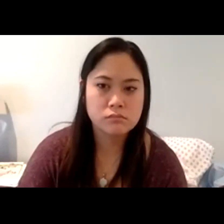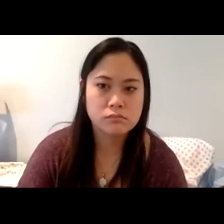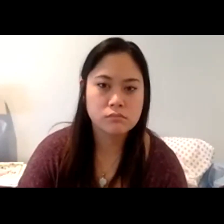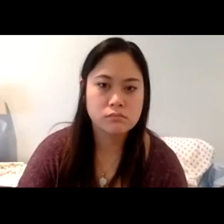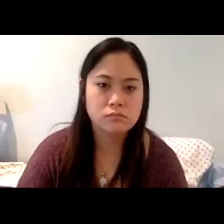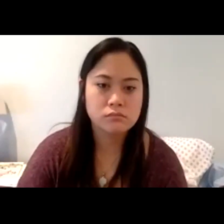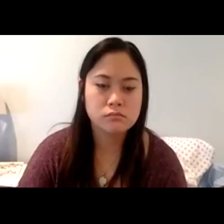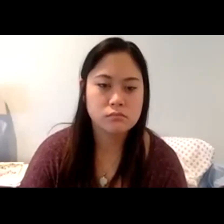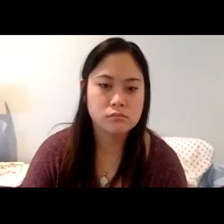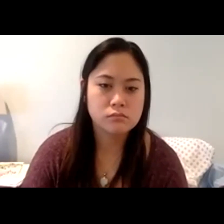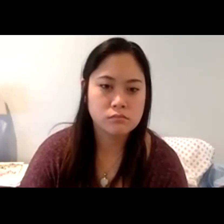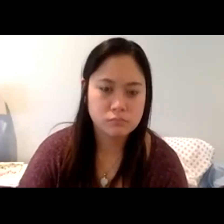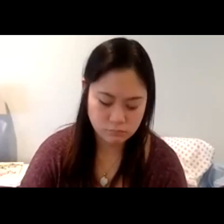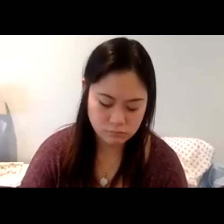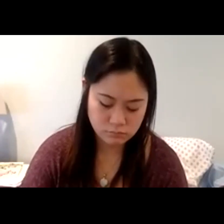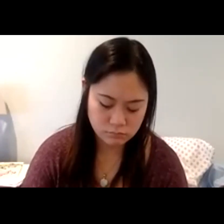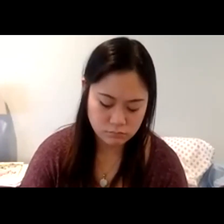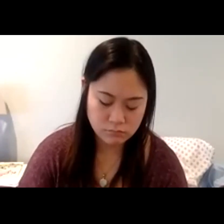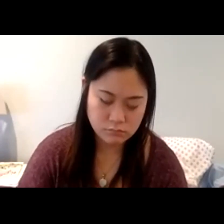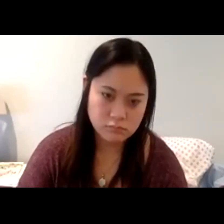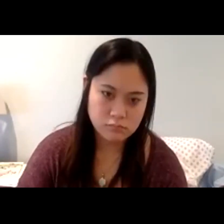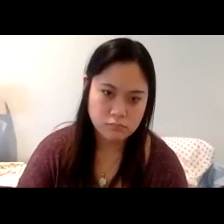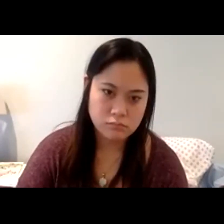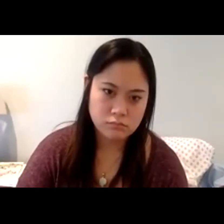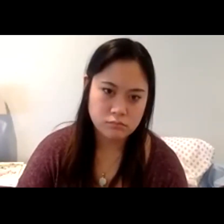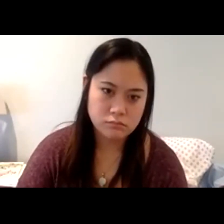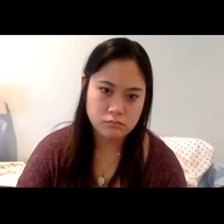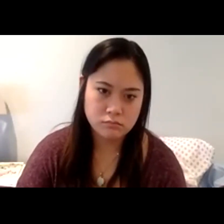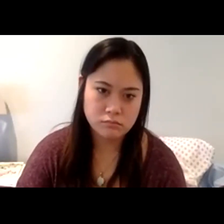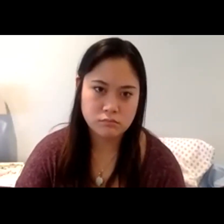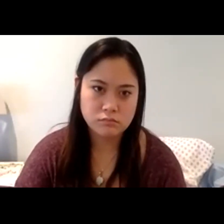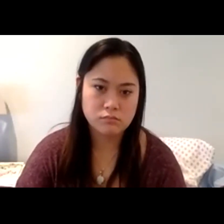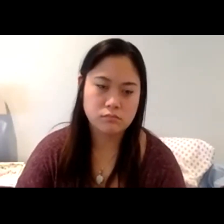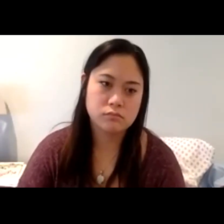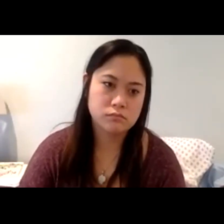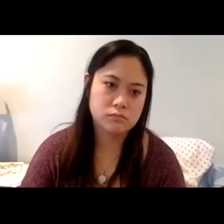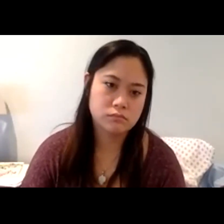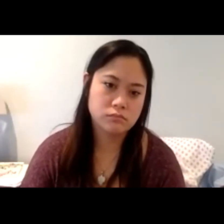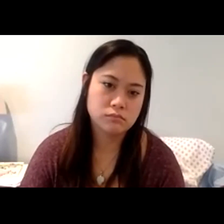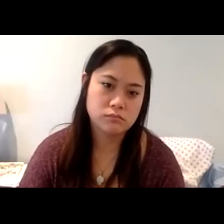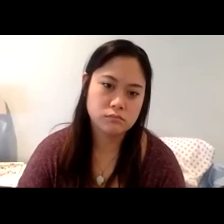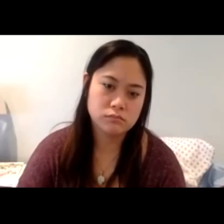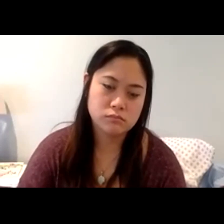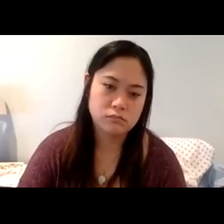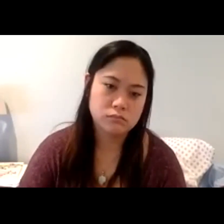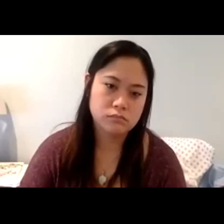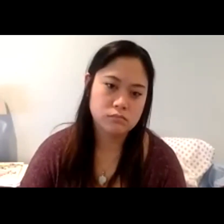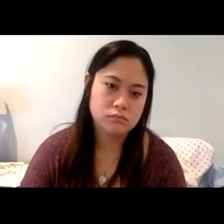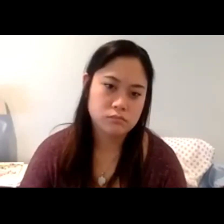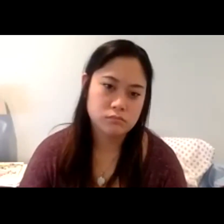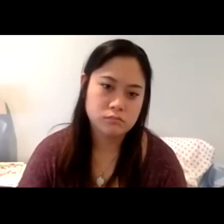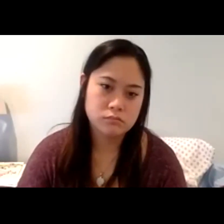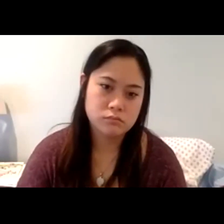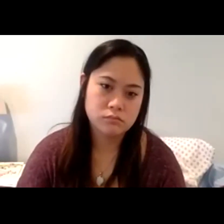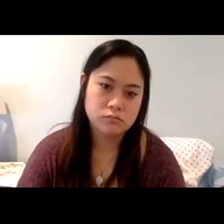If the DSM isn't getting touched, then usually the ICD-10 don't get touched. And then, Right. and then as